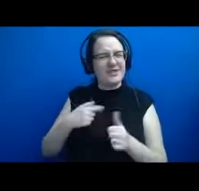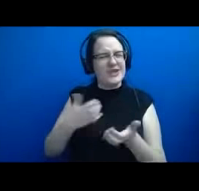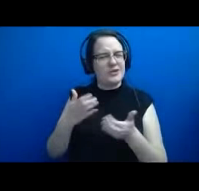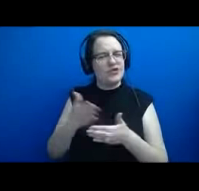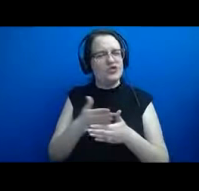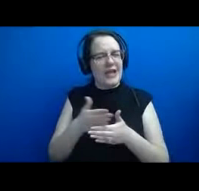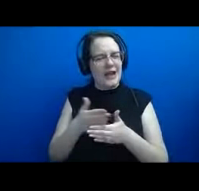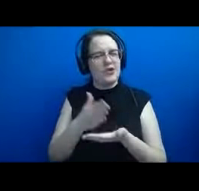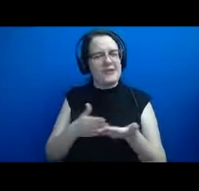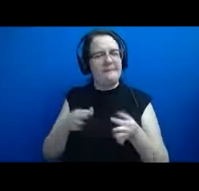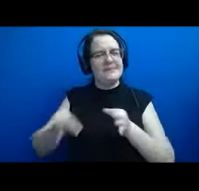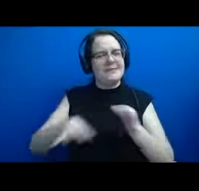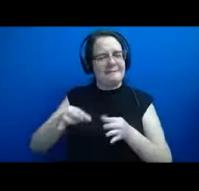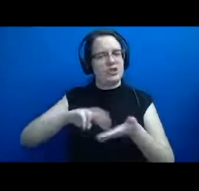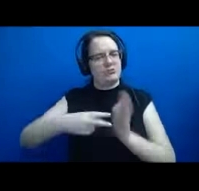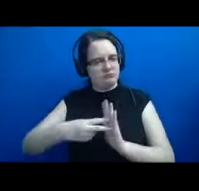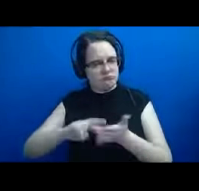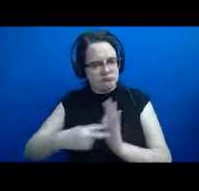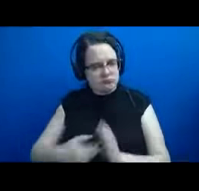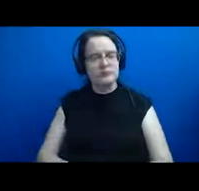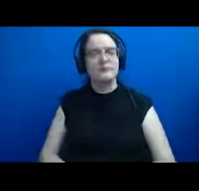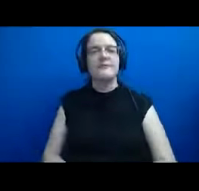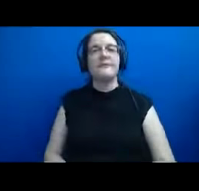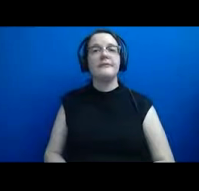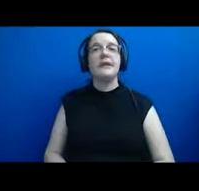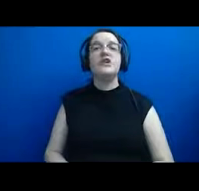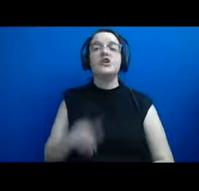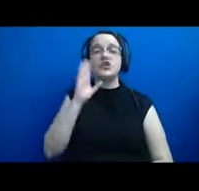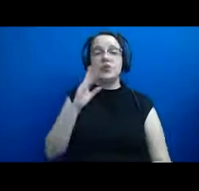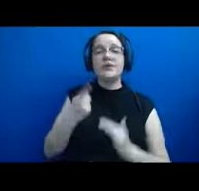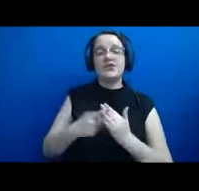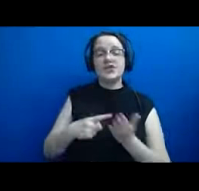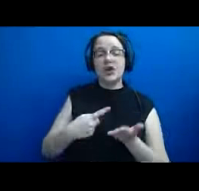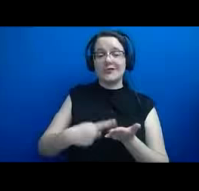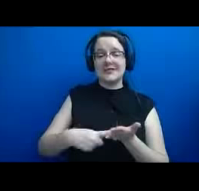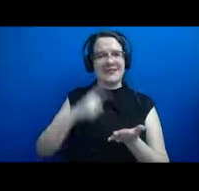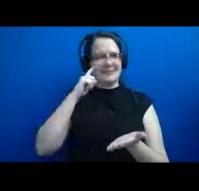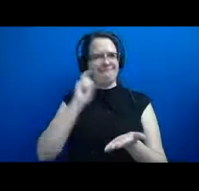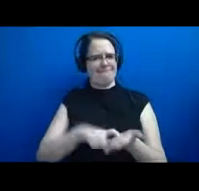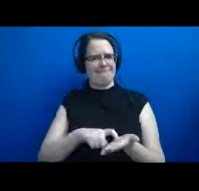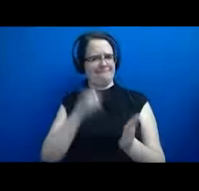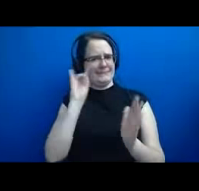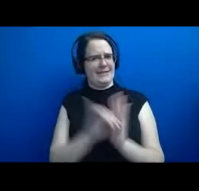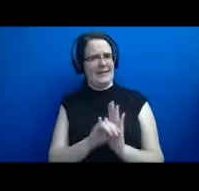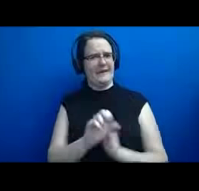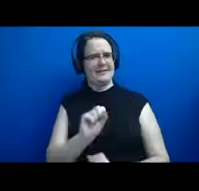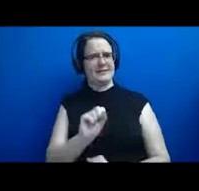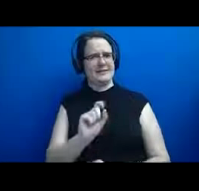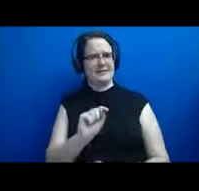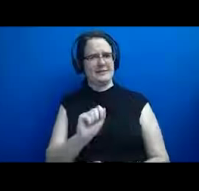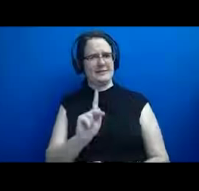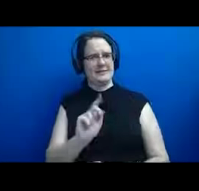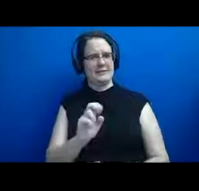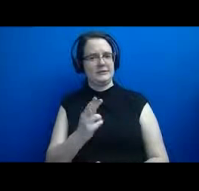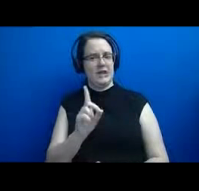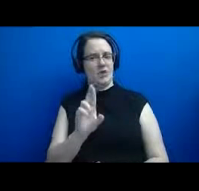So we're going to start talking a little bit about identifying our stakeholders, of who we're trying to